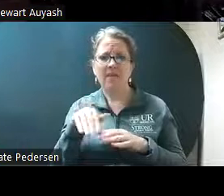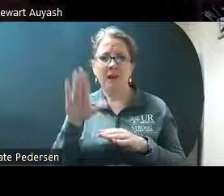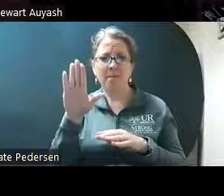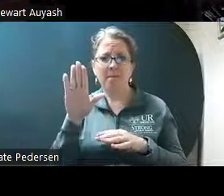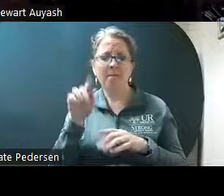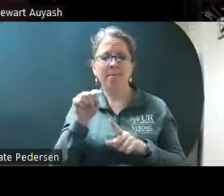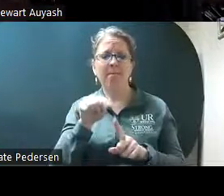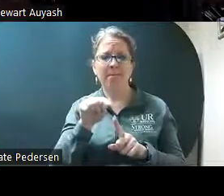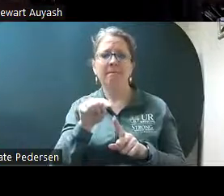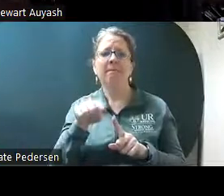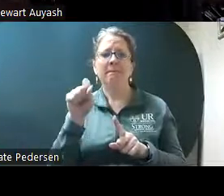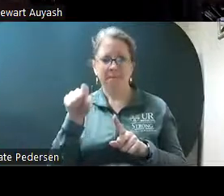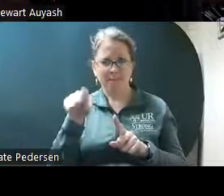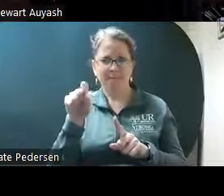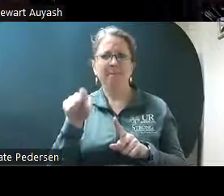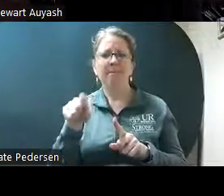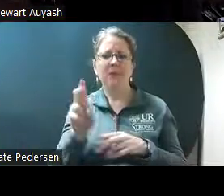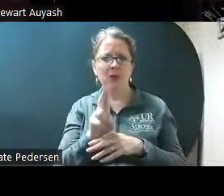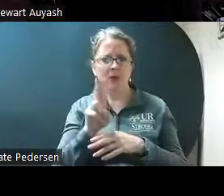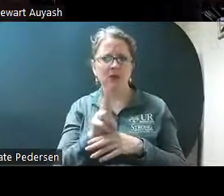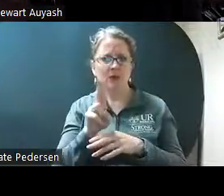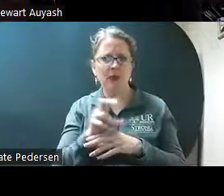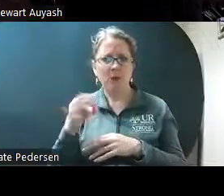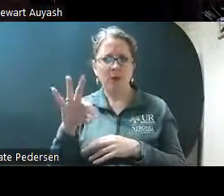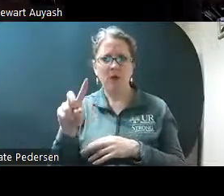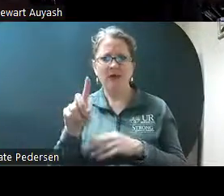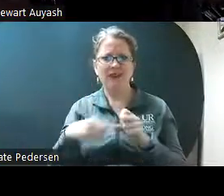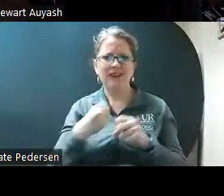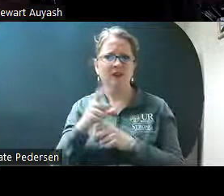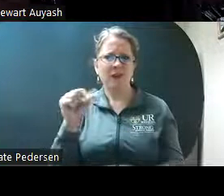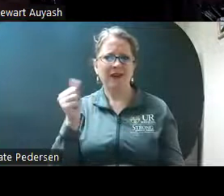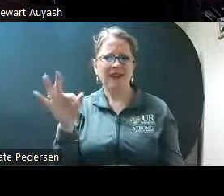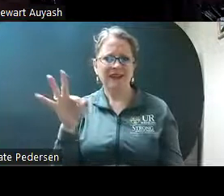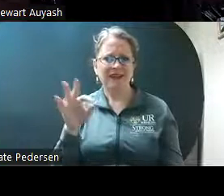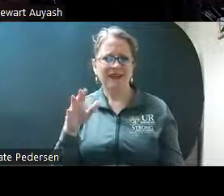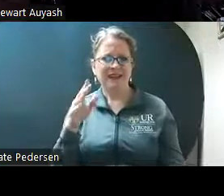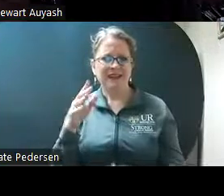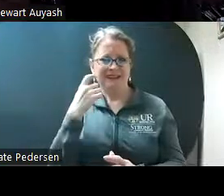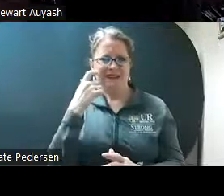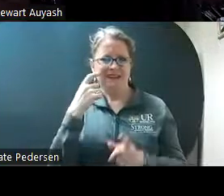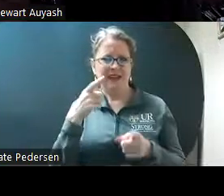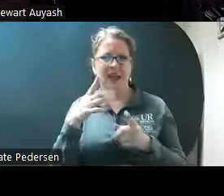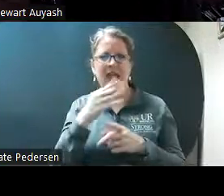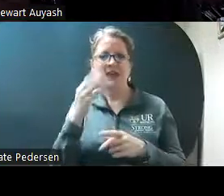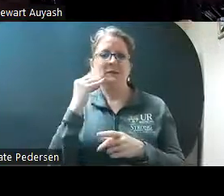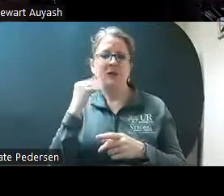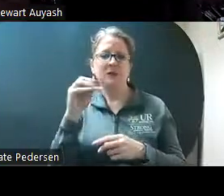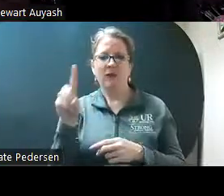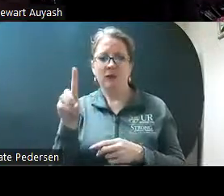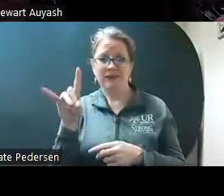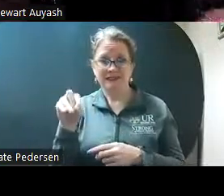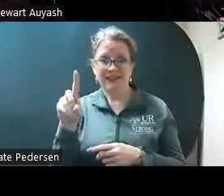that were actually using, this is as of 2019, and also experiencing overdoses. Now, almost